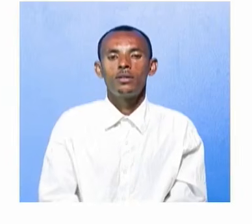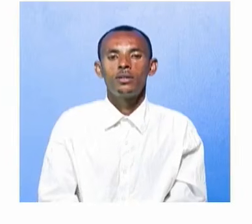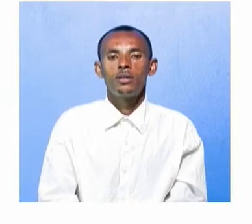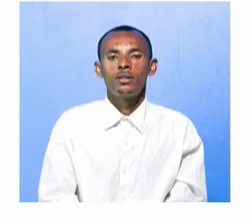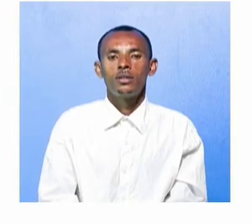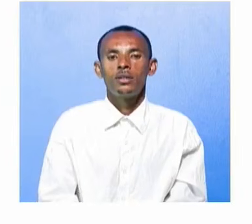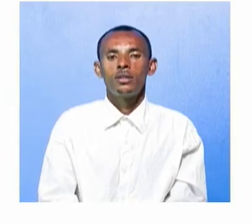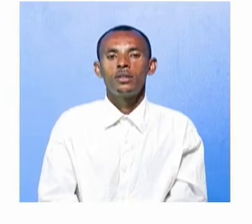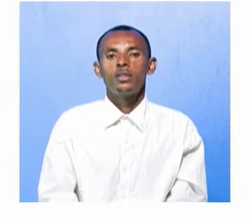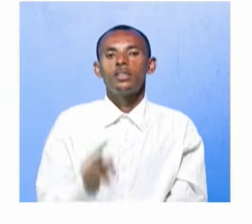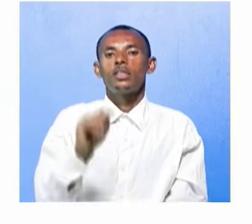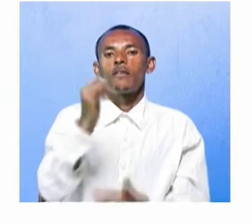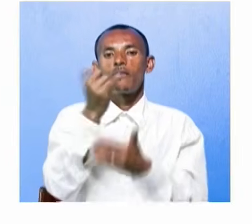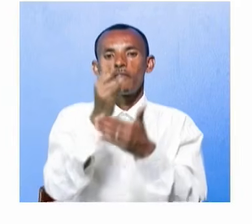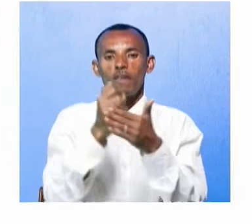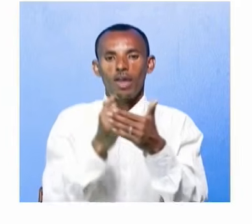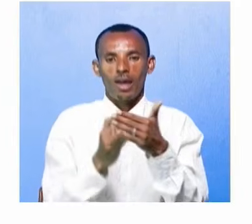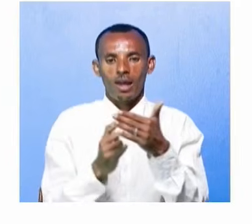the figures below